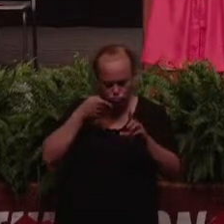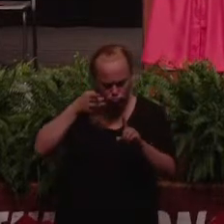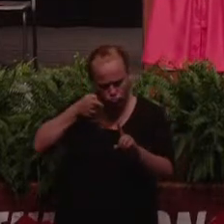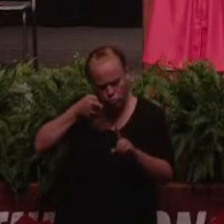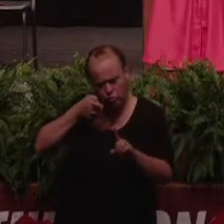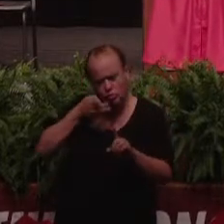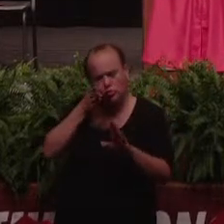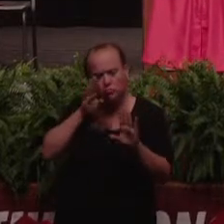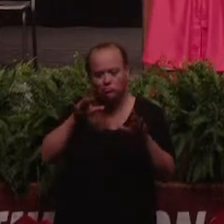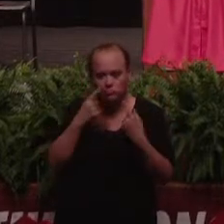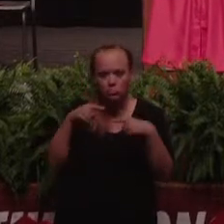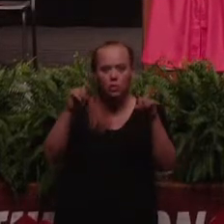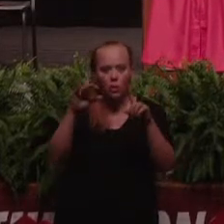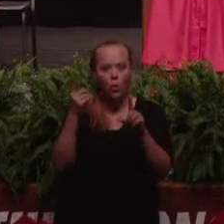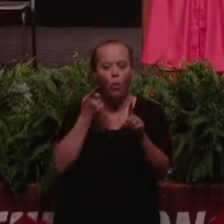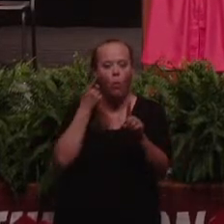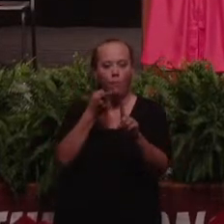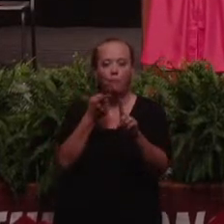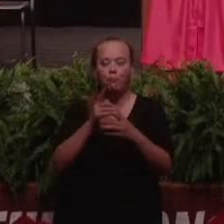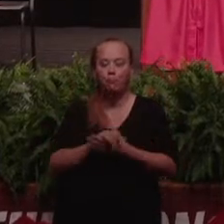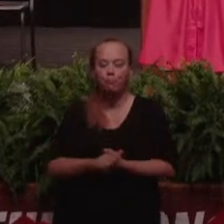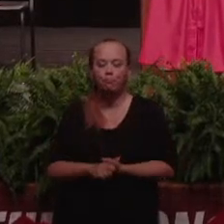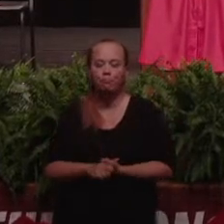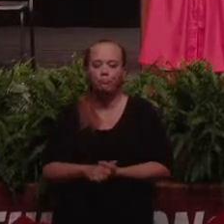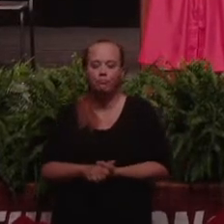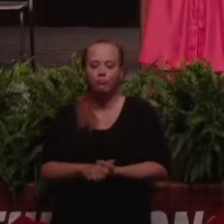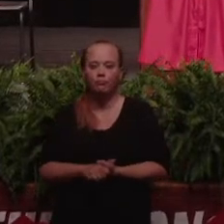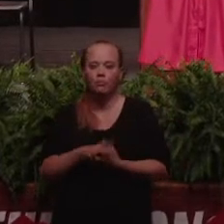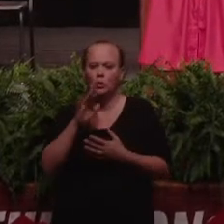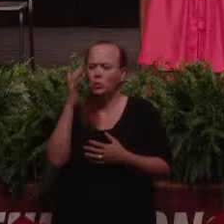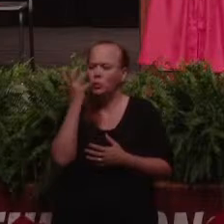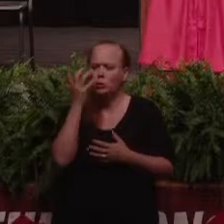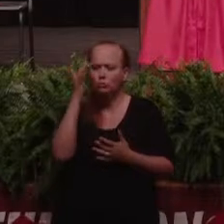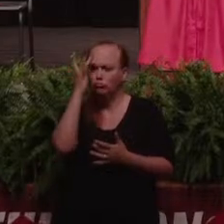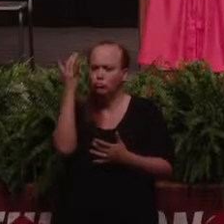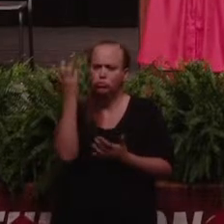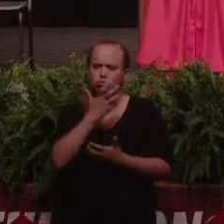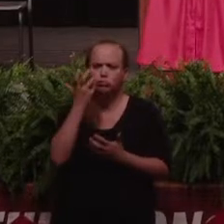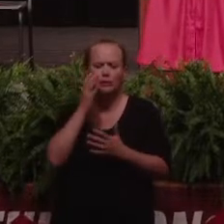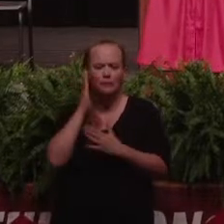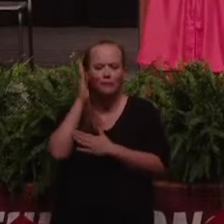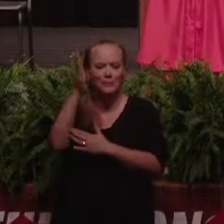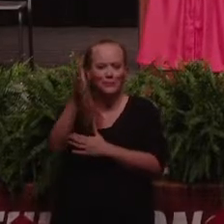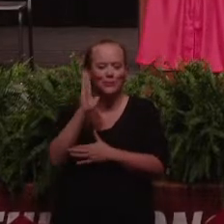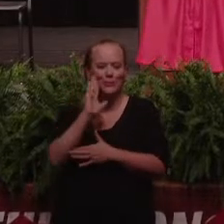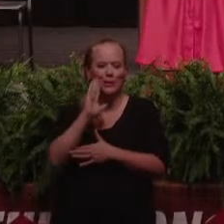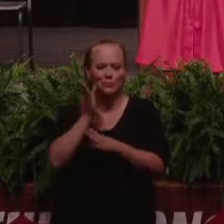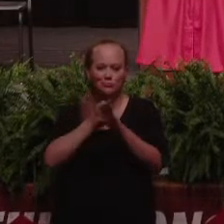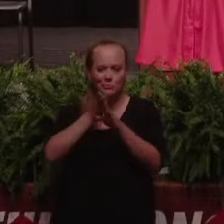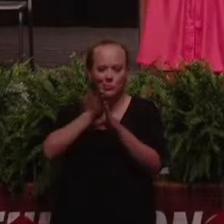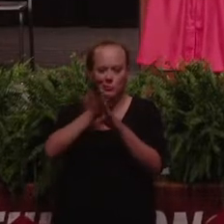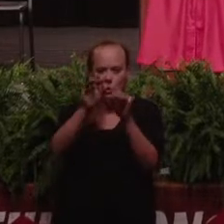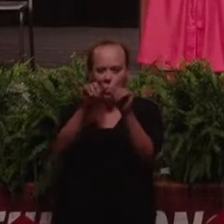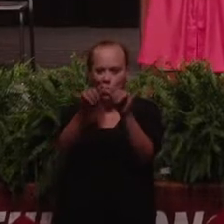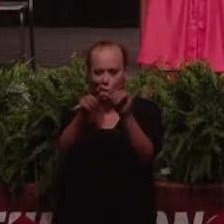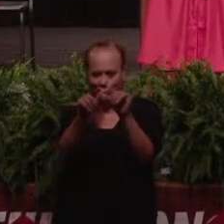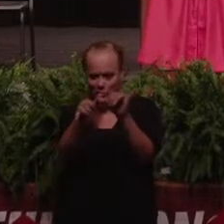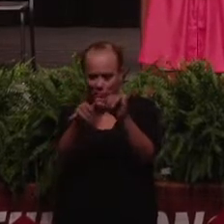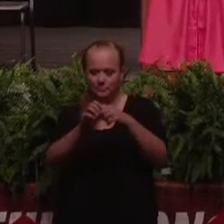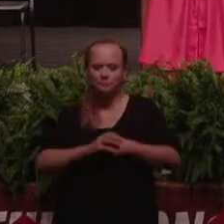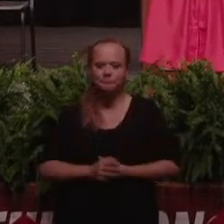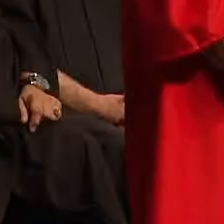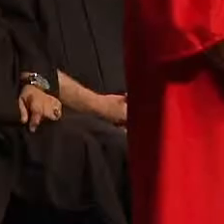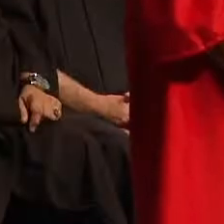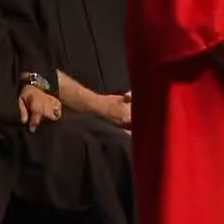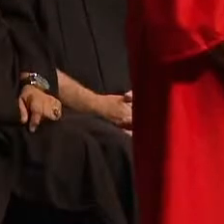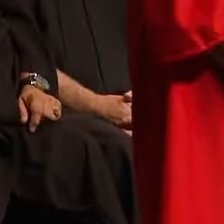to accomplish her goals. Stacy has a bright future. She will be majoring in architecture